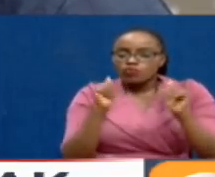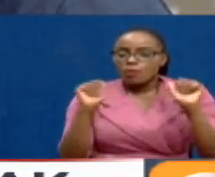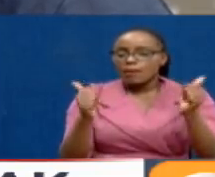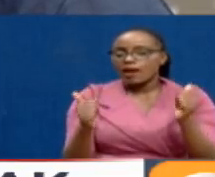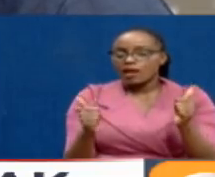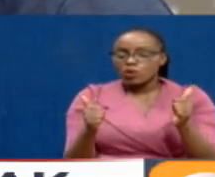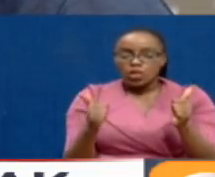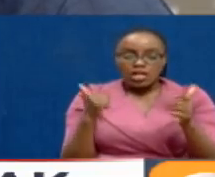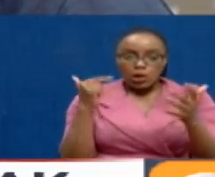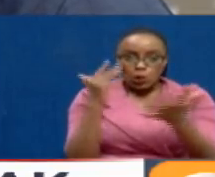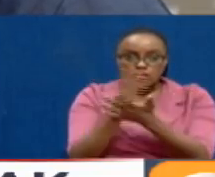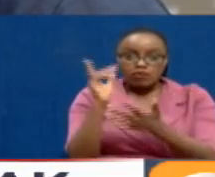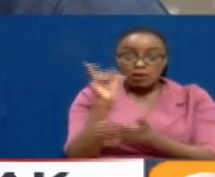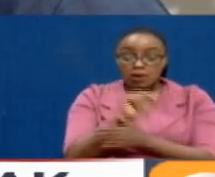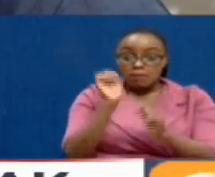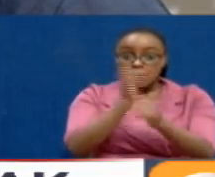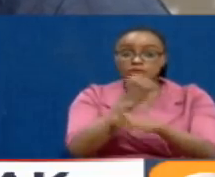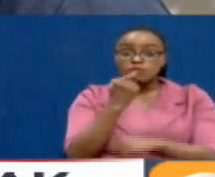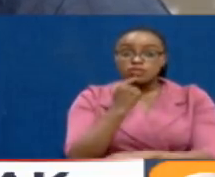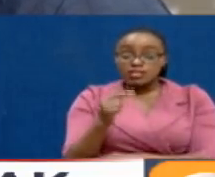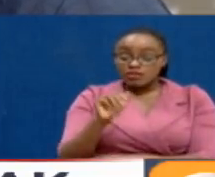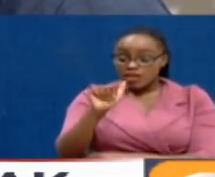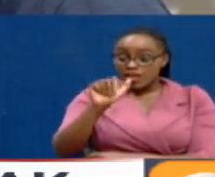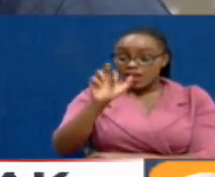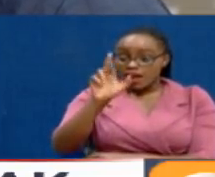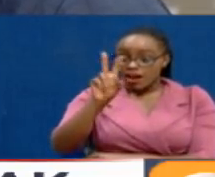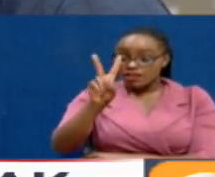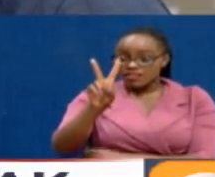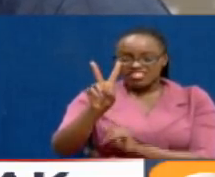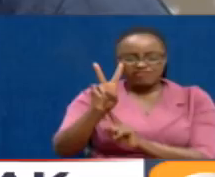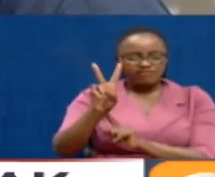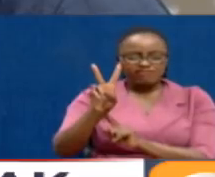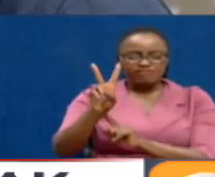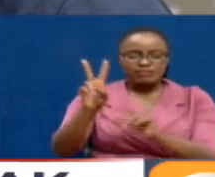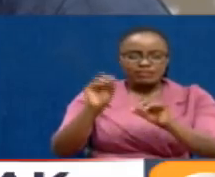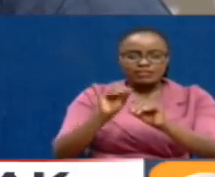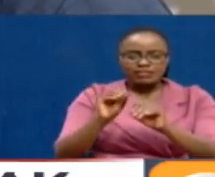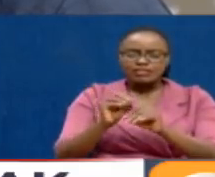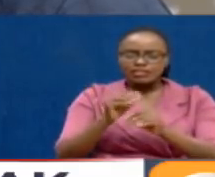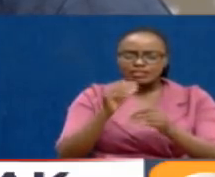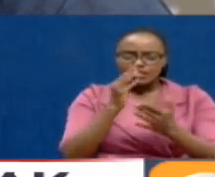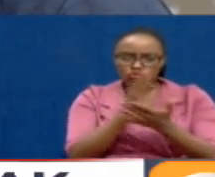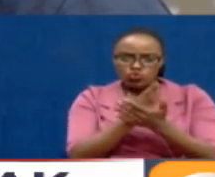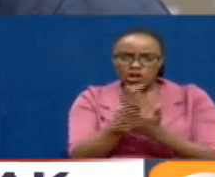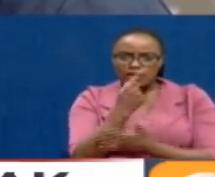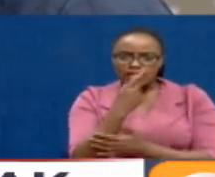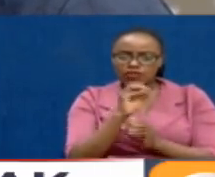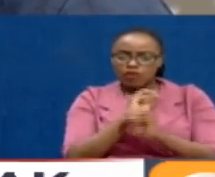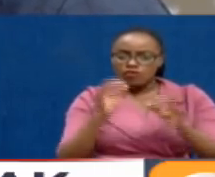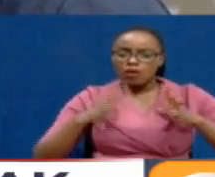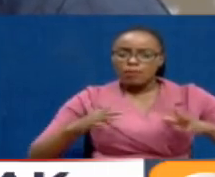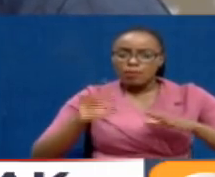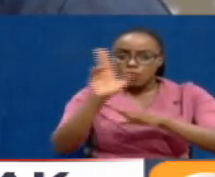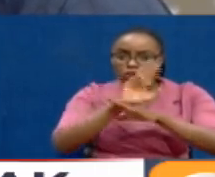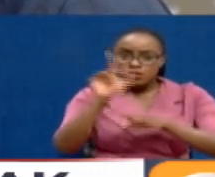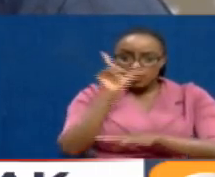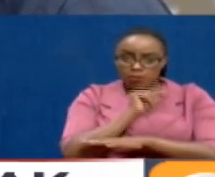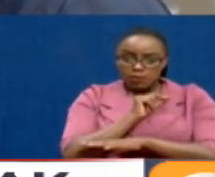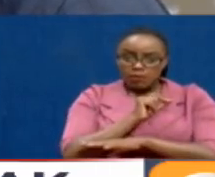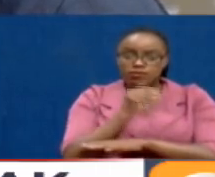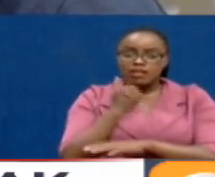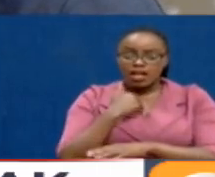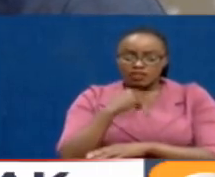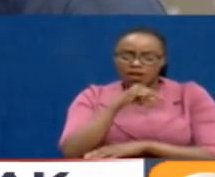works. We can't say that it is a clear treatment. It's that people have used it, they think there's